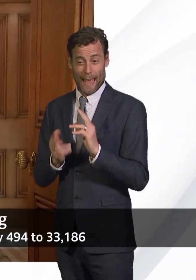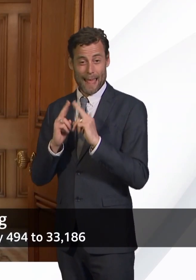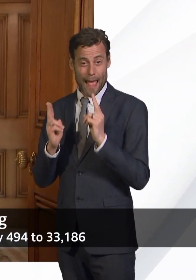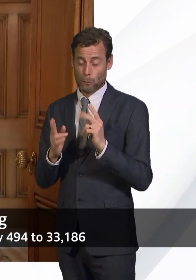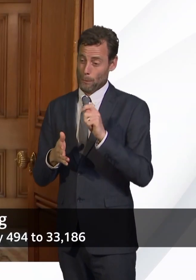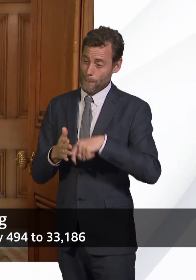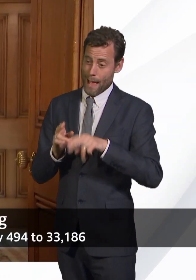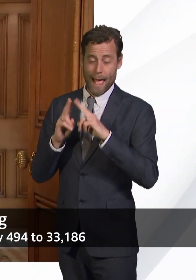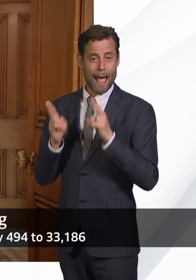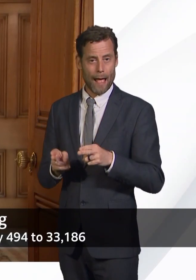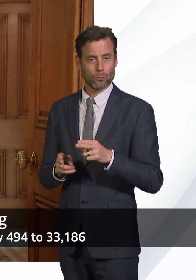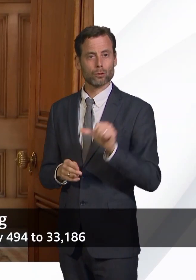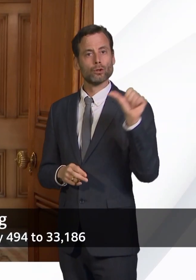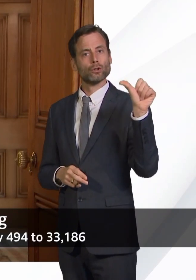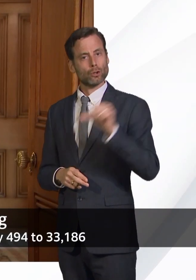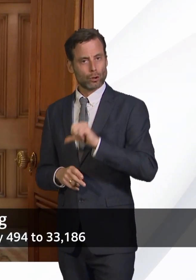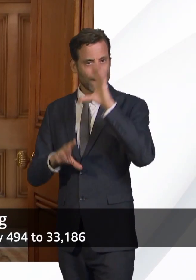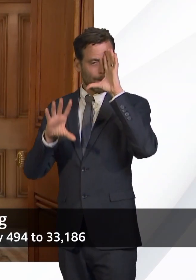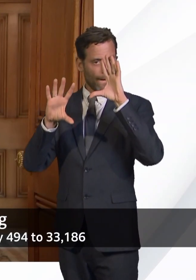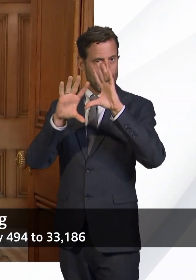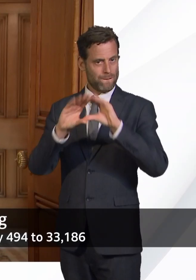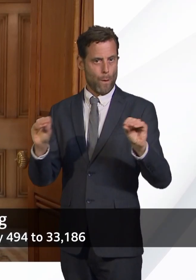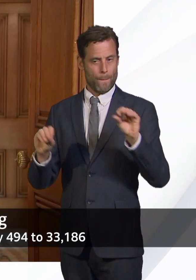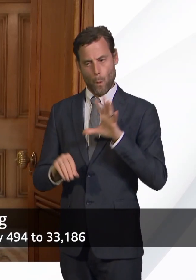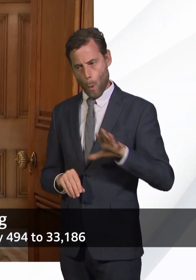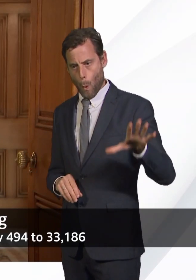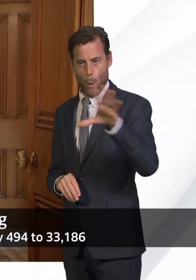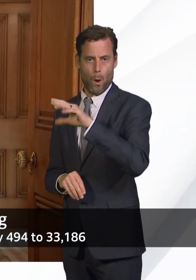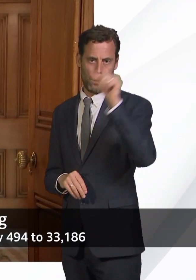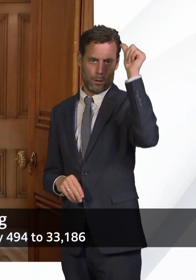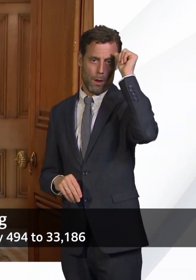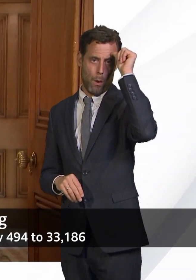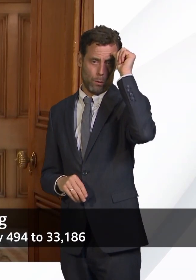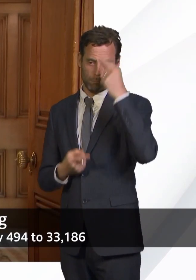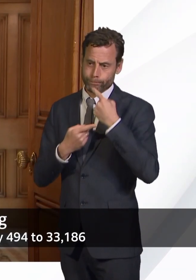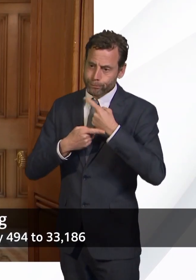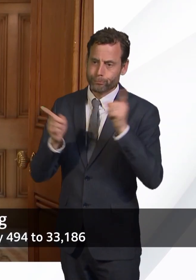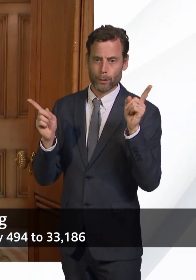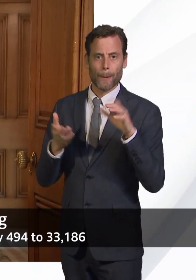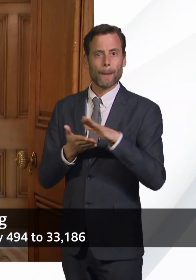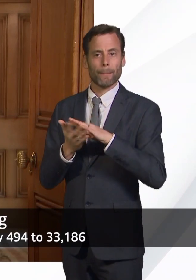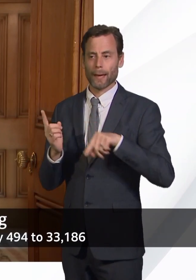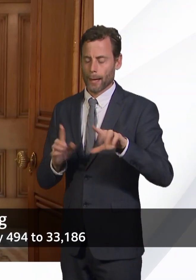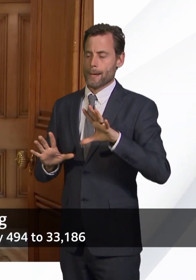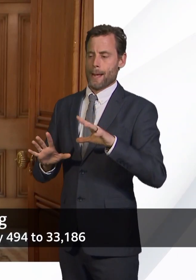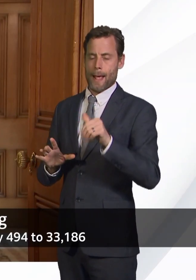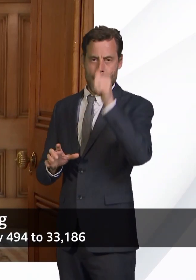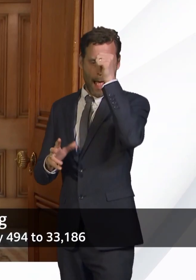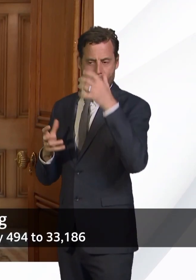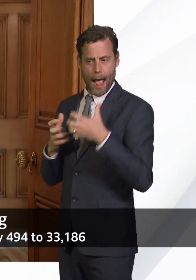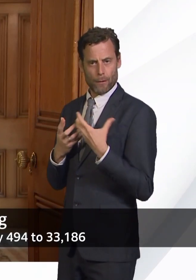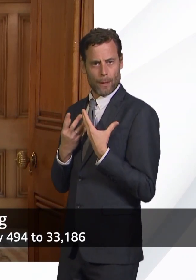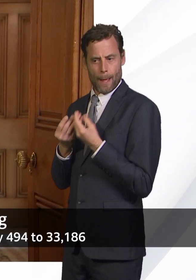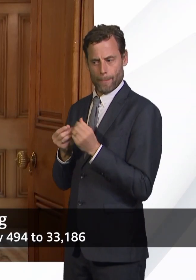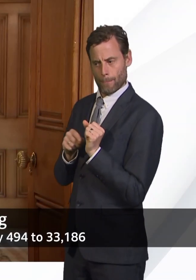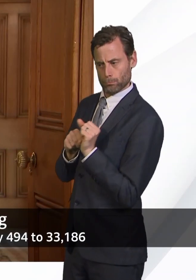involved should be made aware so that they can put in place any additional precautionary measures to provide further protection for